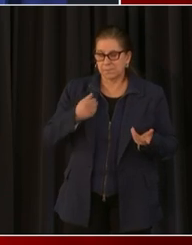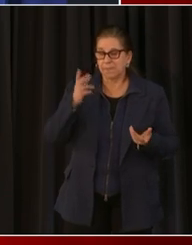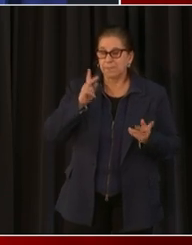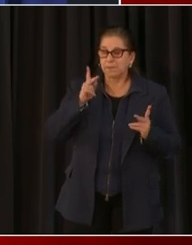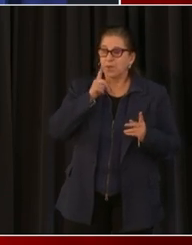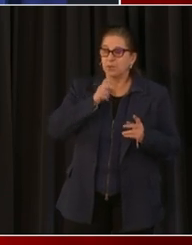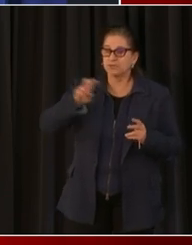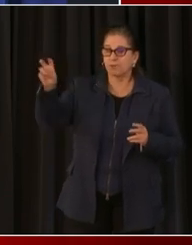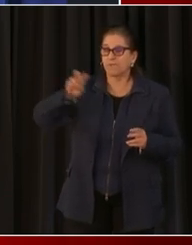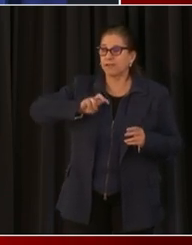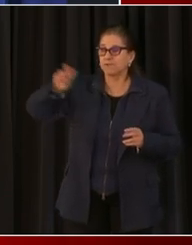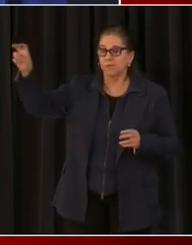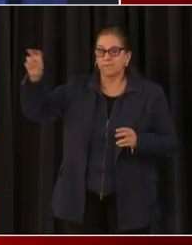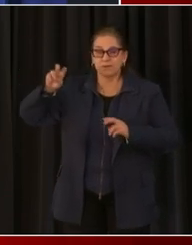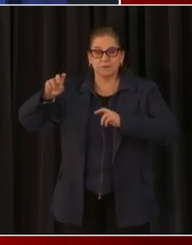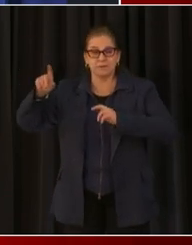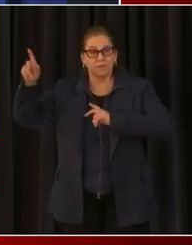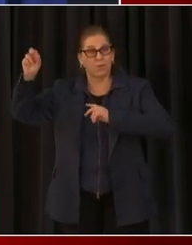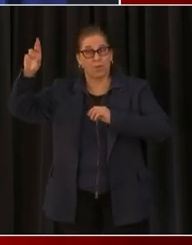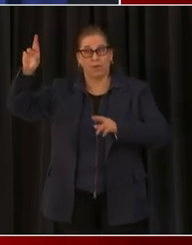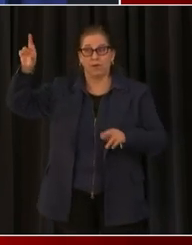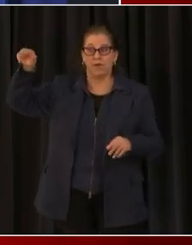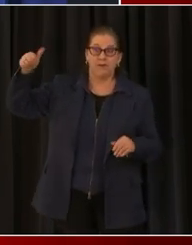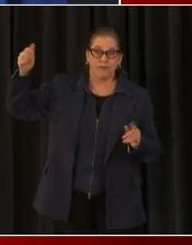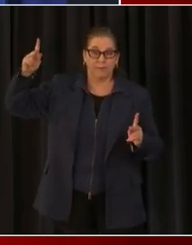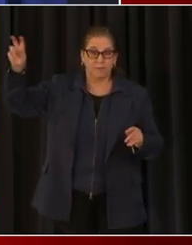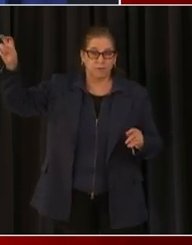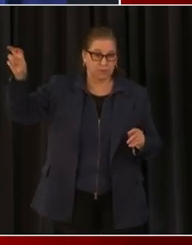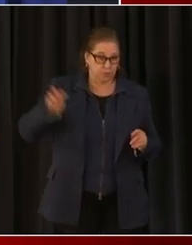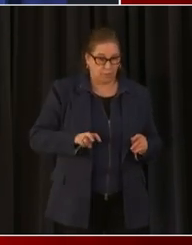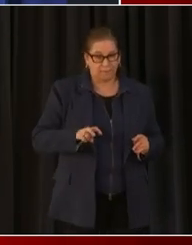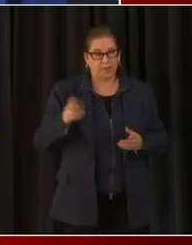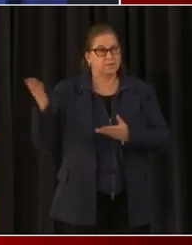they have, by our last accounts, recovered.